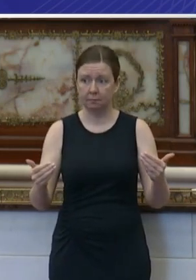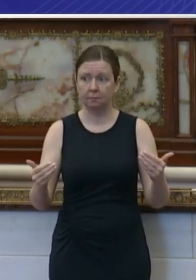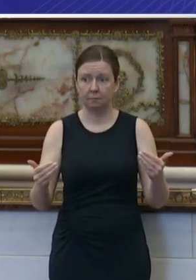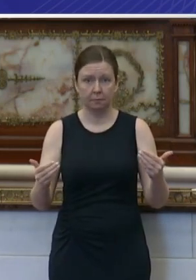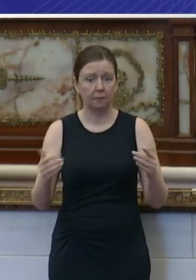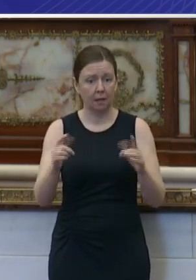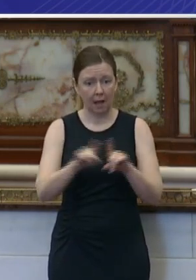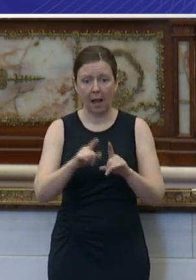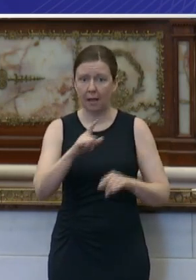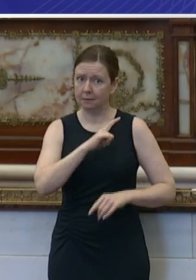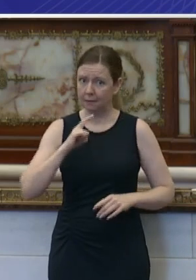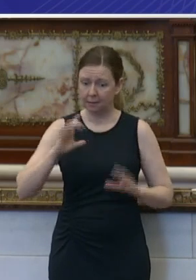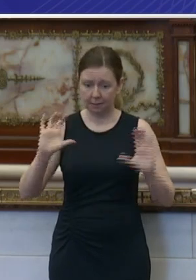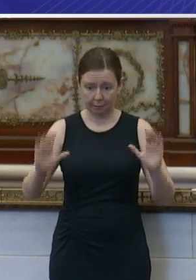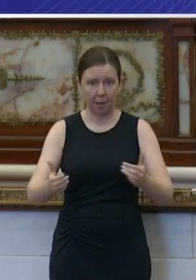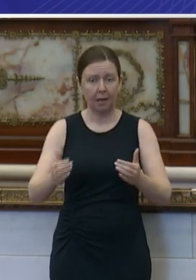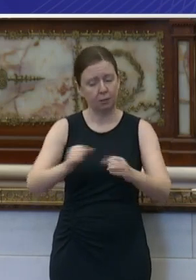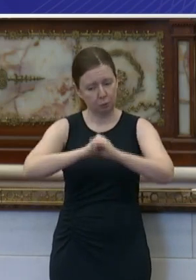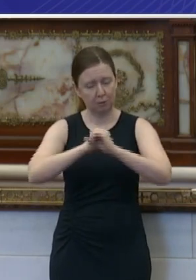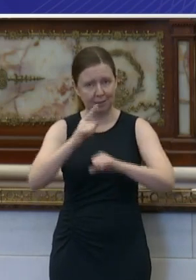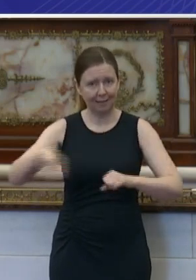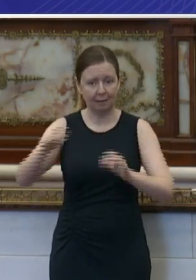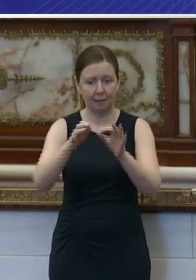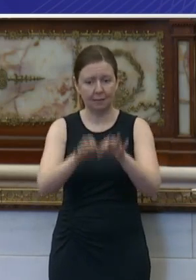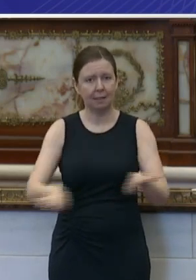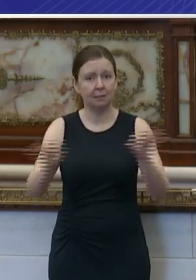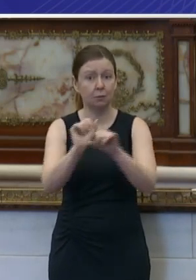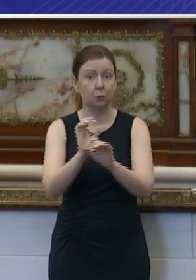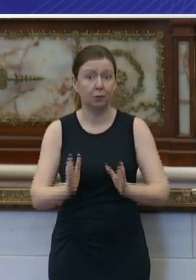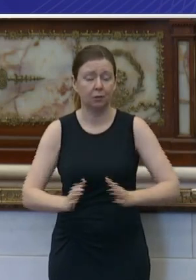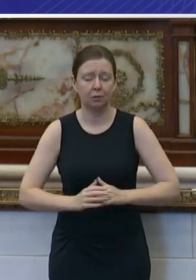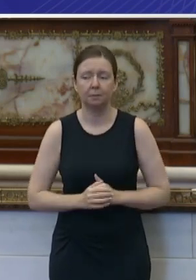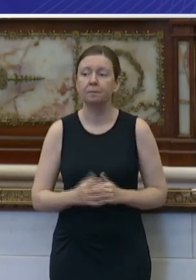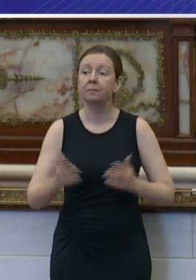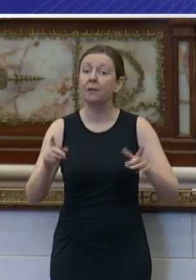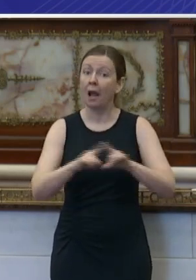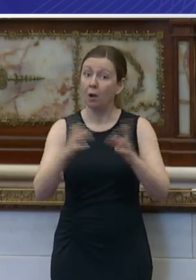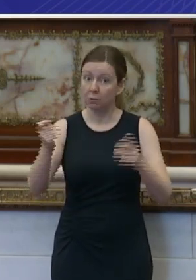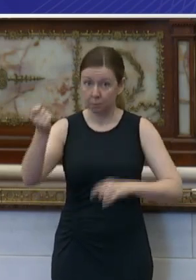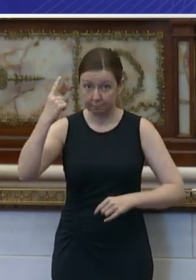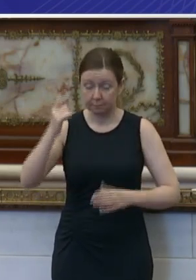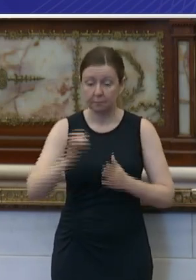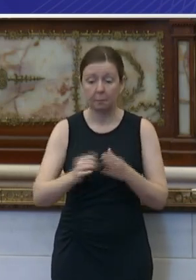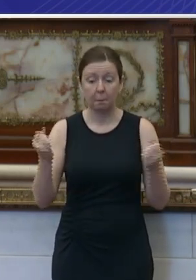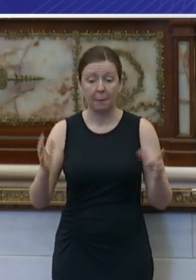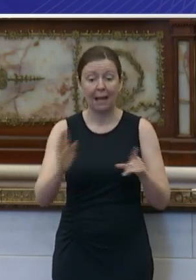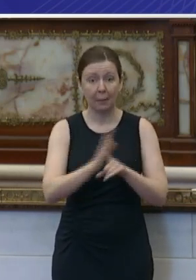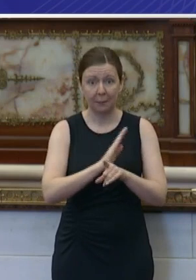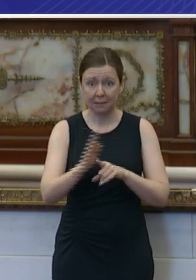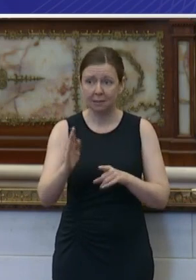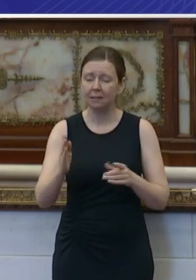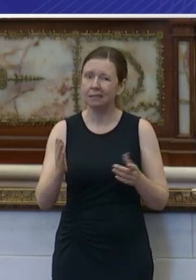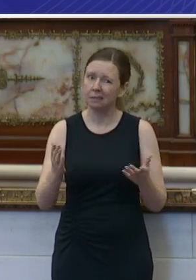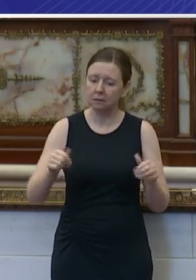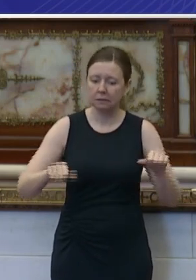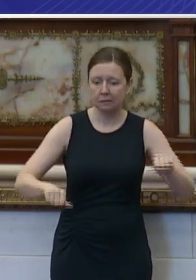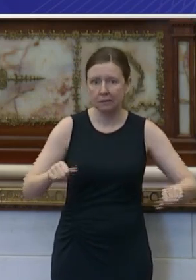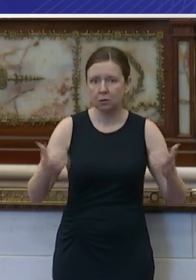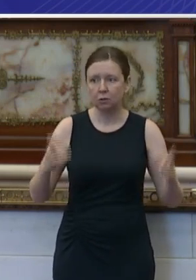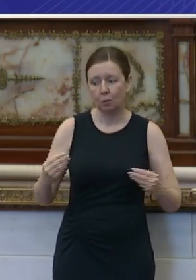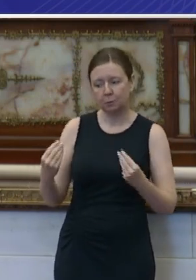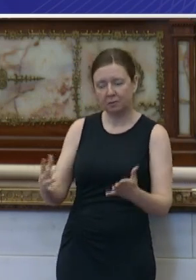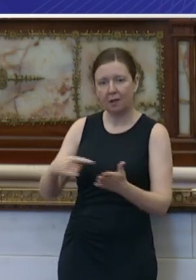as a legislative body to protect these essential workers. I also want to acknowledge that while many businesses may be reluctant to provide paid